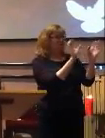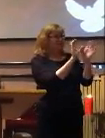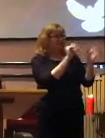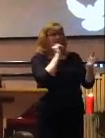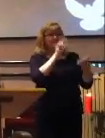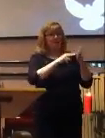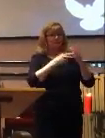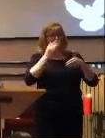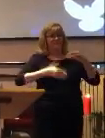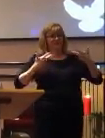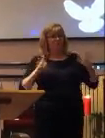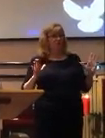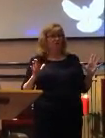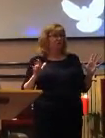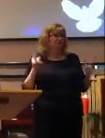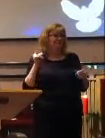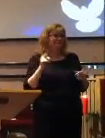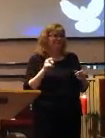mean our work is done.